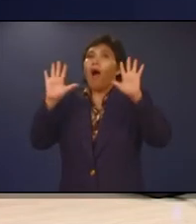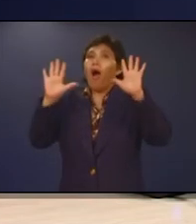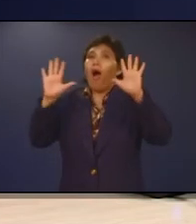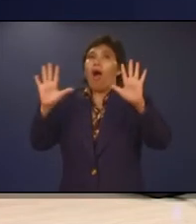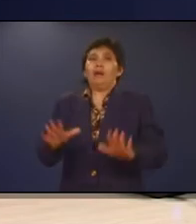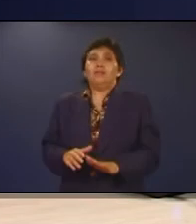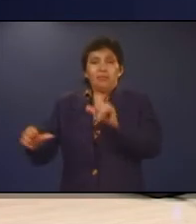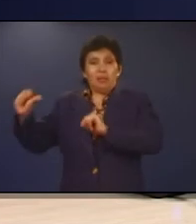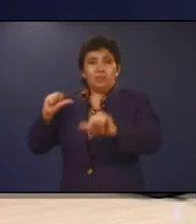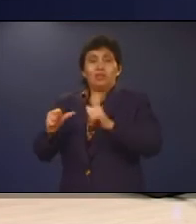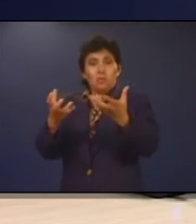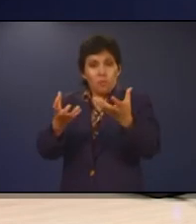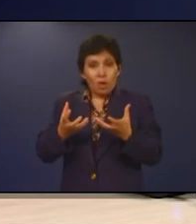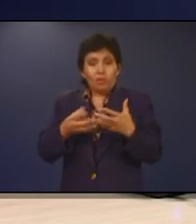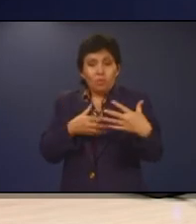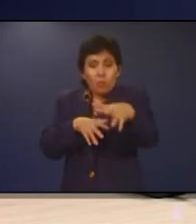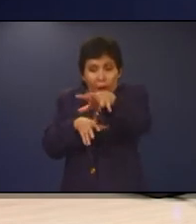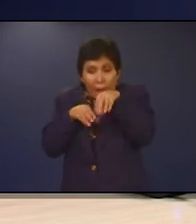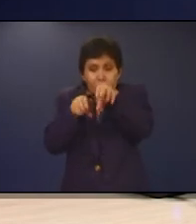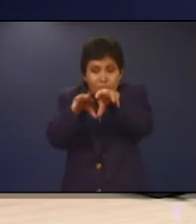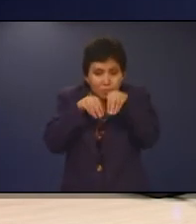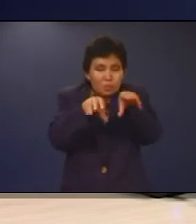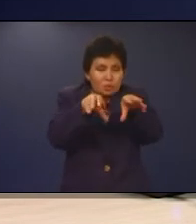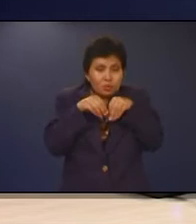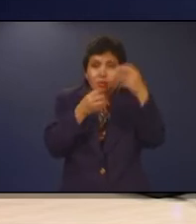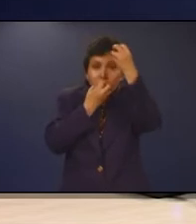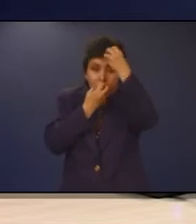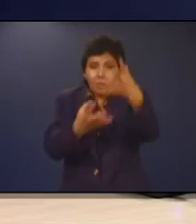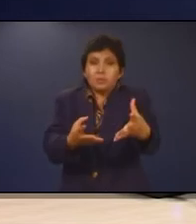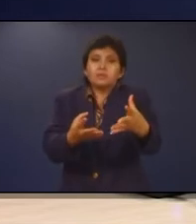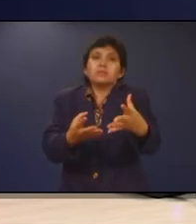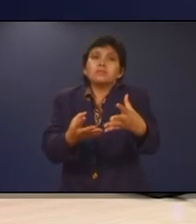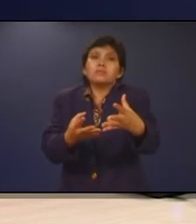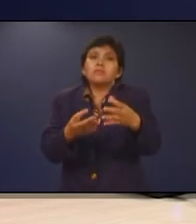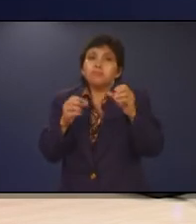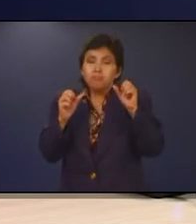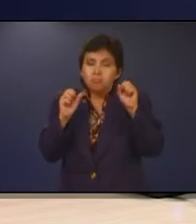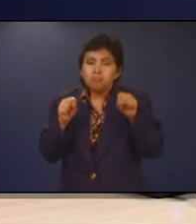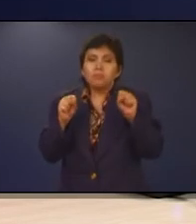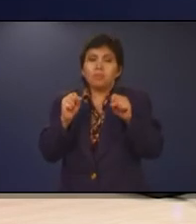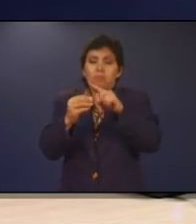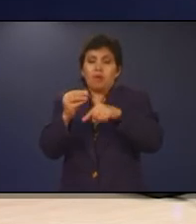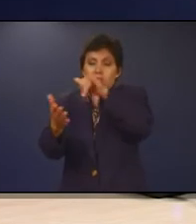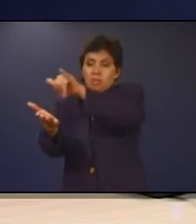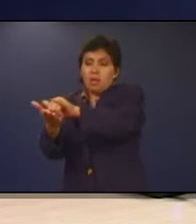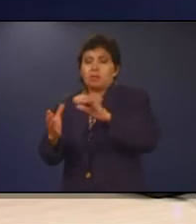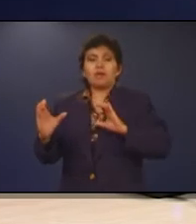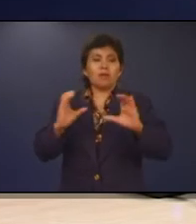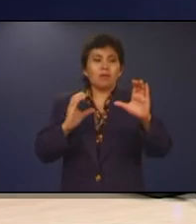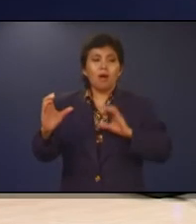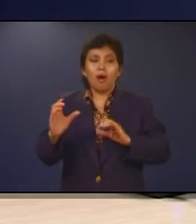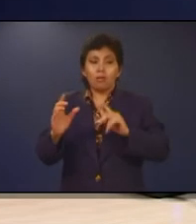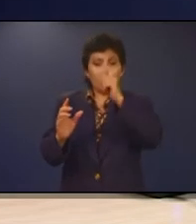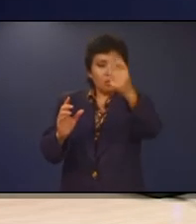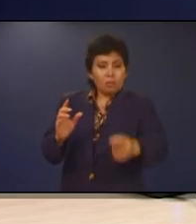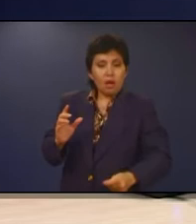attitude to it is that you want to absorb as much information as possible about that car, okay? The tires,